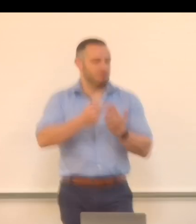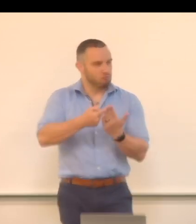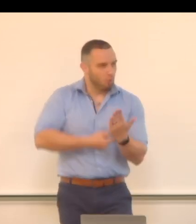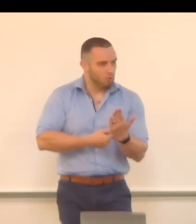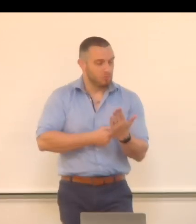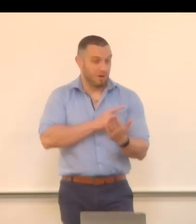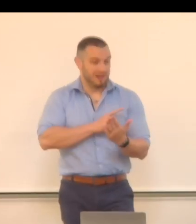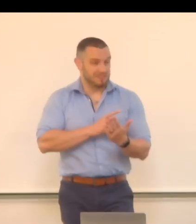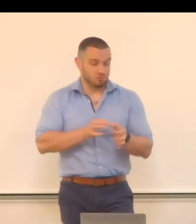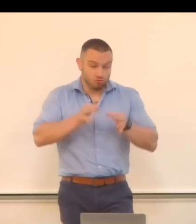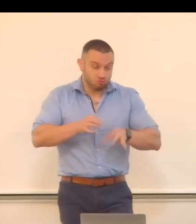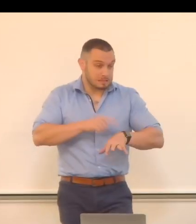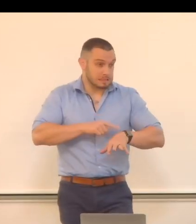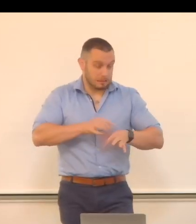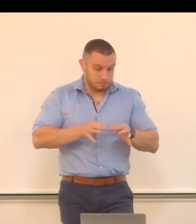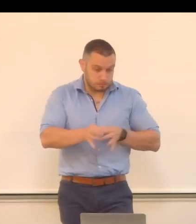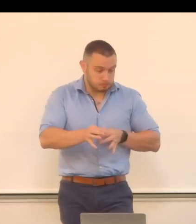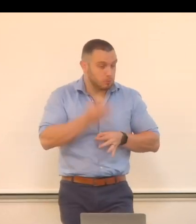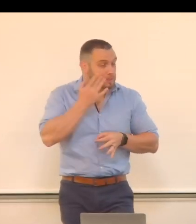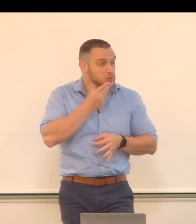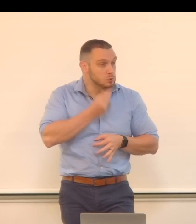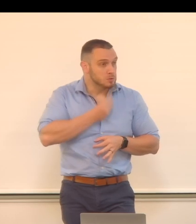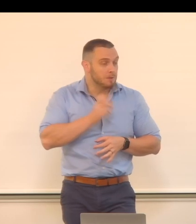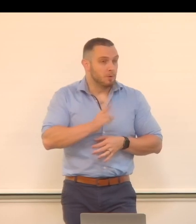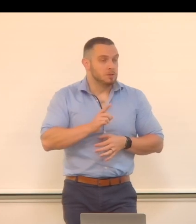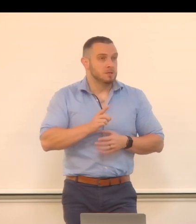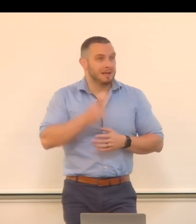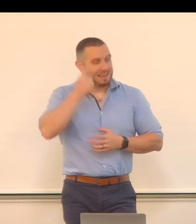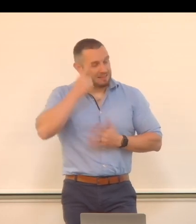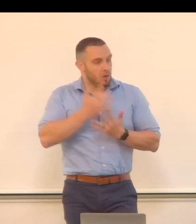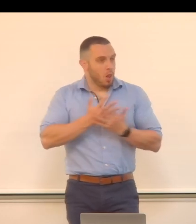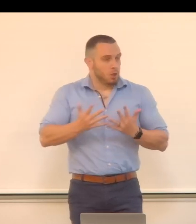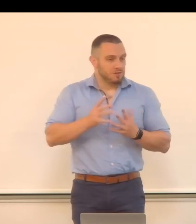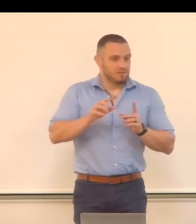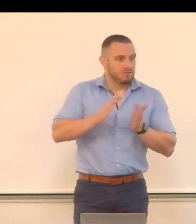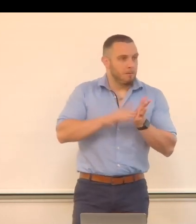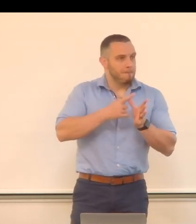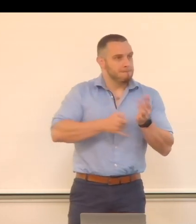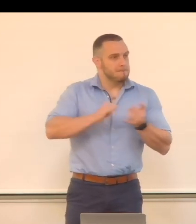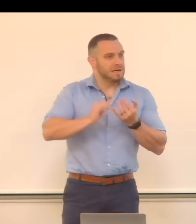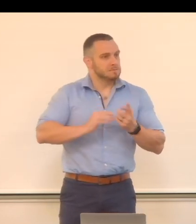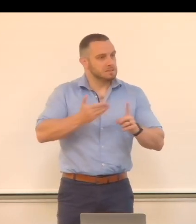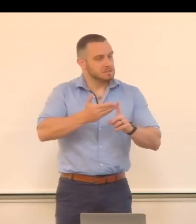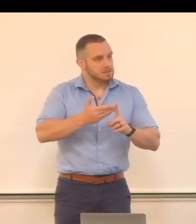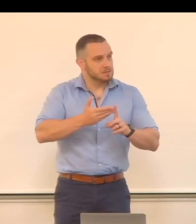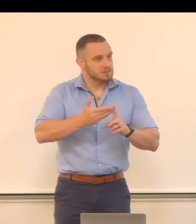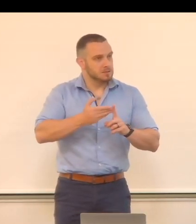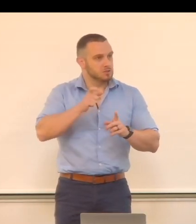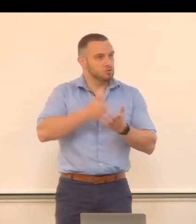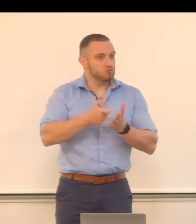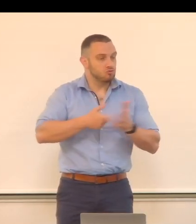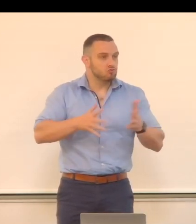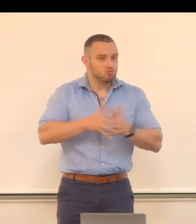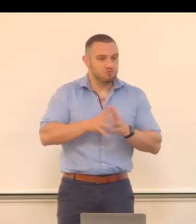interaction with mission control. Whereas in a lot of Mars missions, what we envision is that the crew is not going to be on a